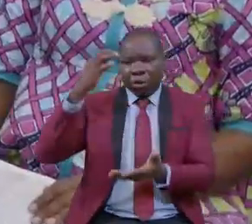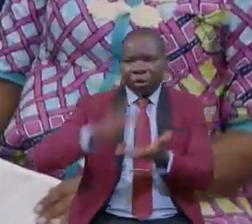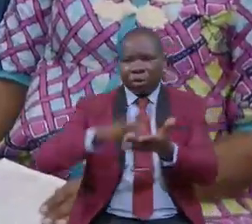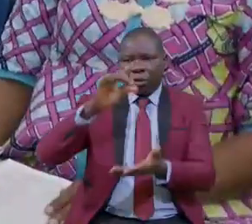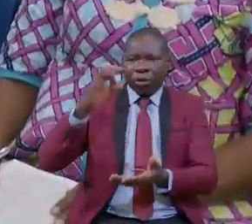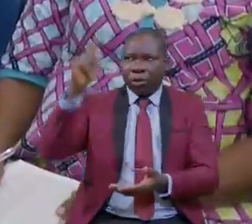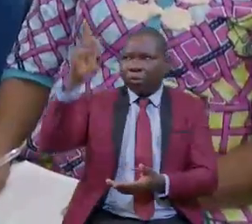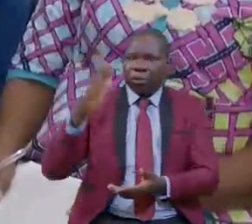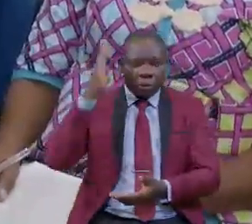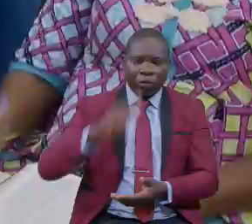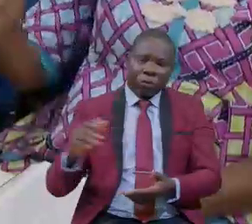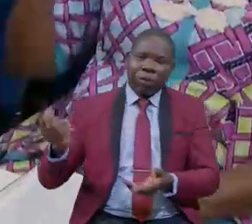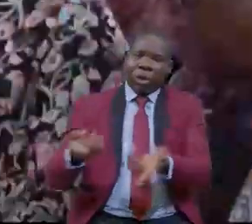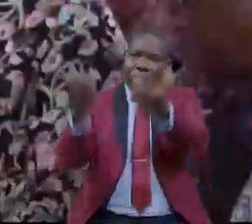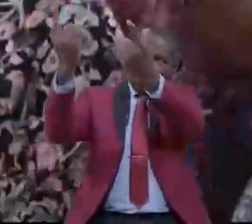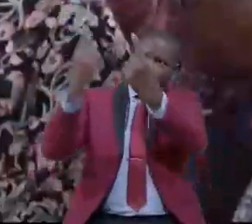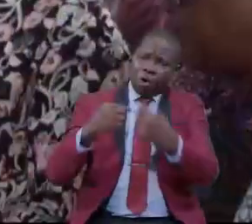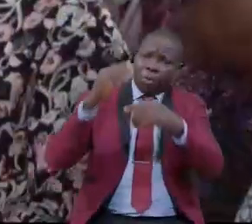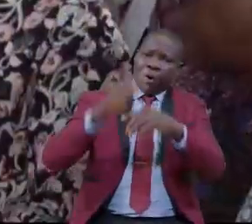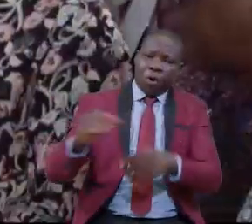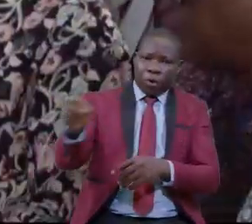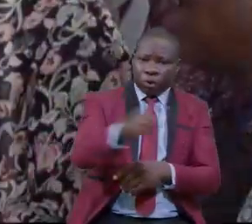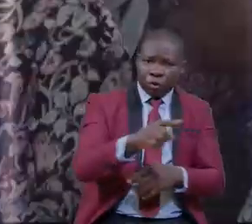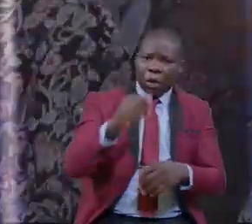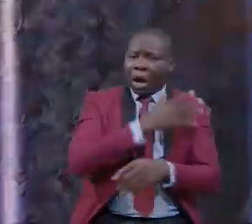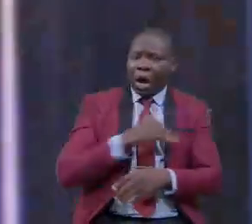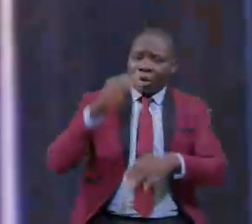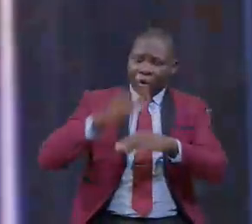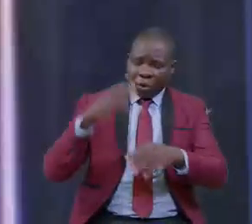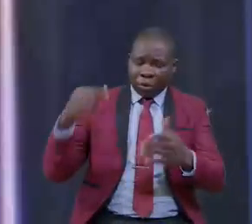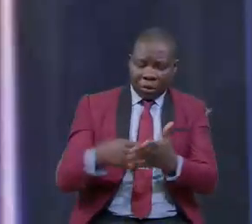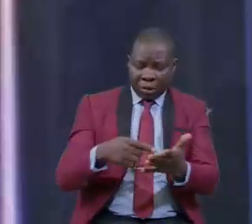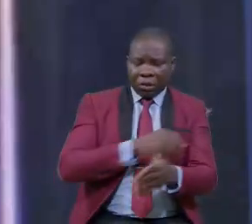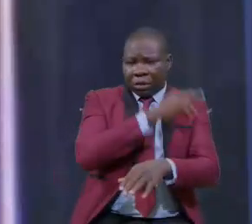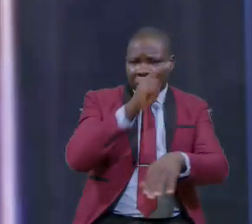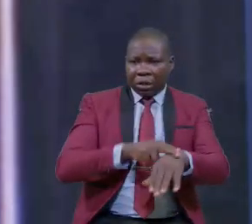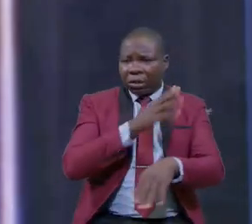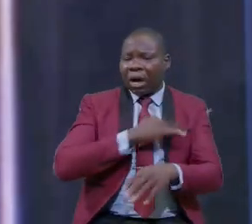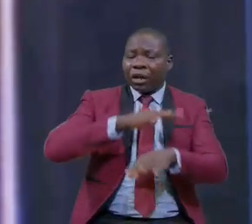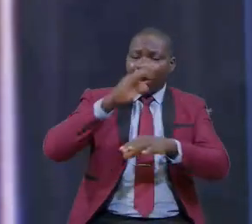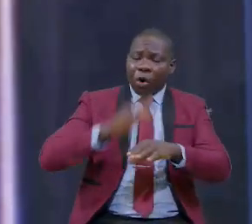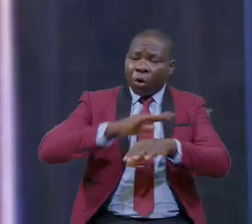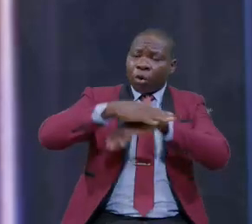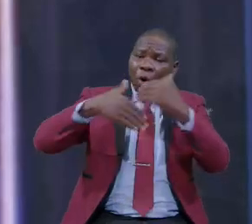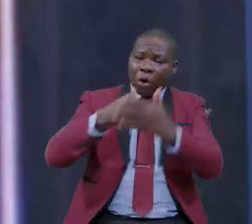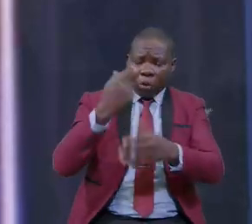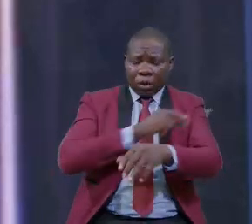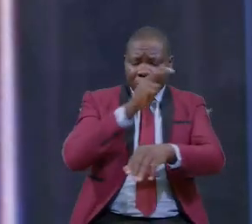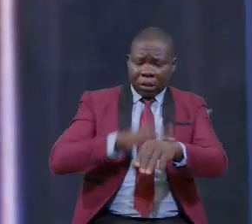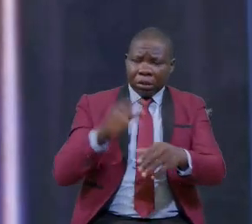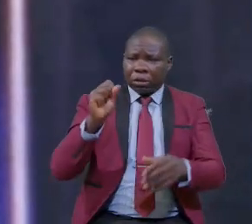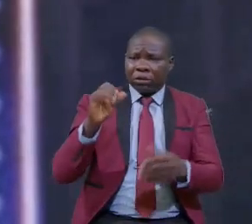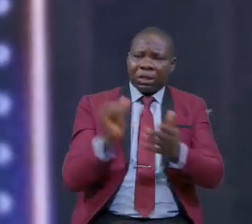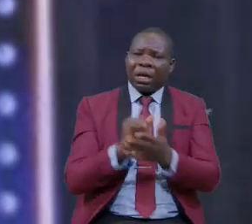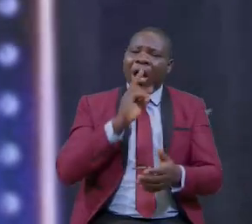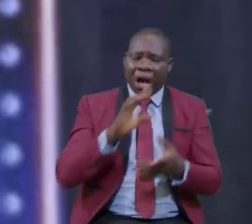will descend upon this nation and upon all the nations that are connected. When we know he has